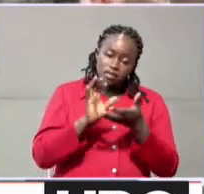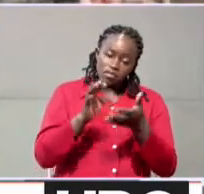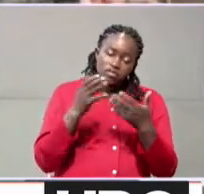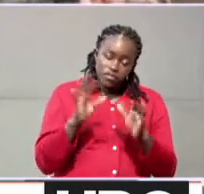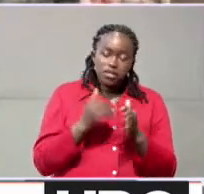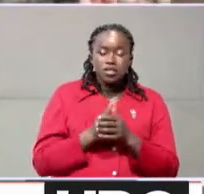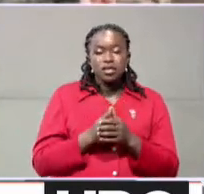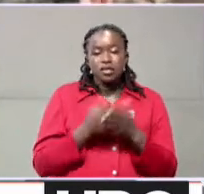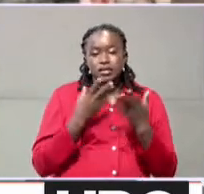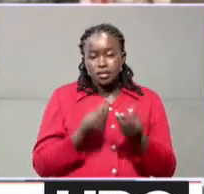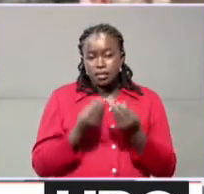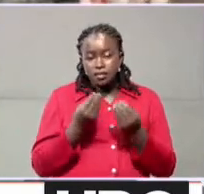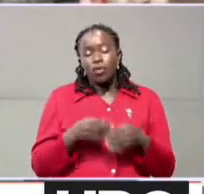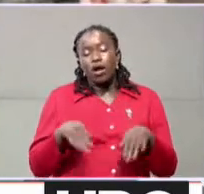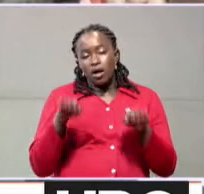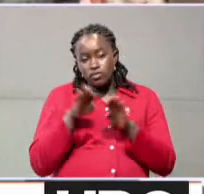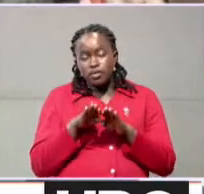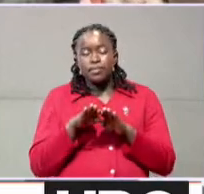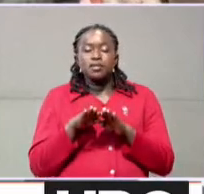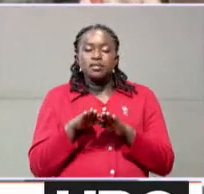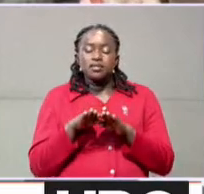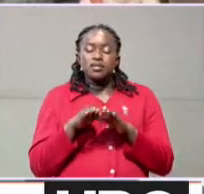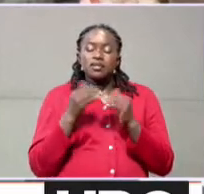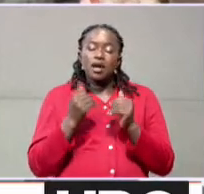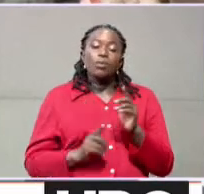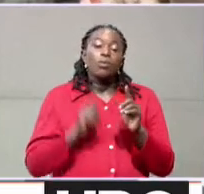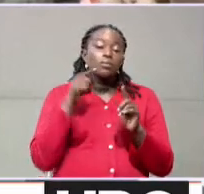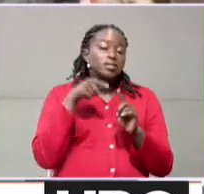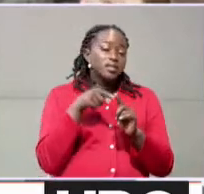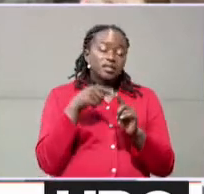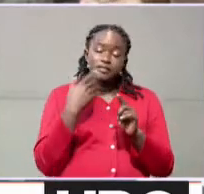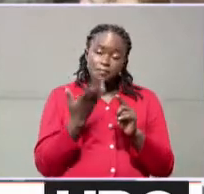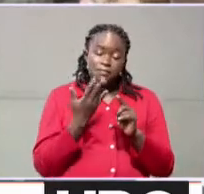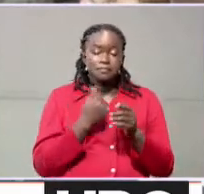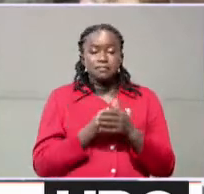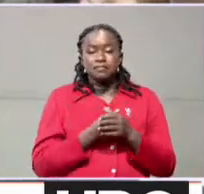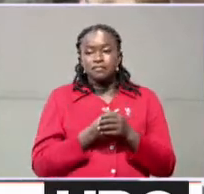their simple agreement the purpose of this